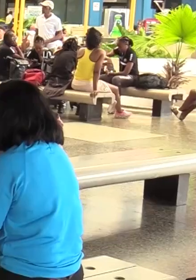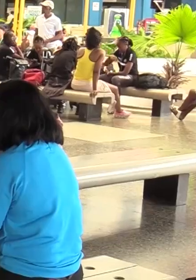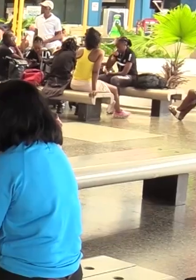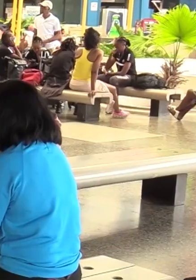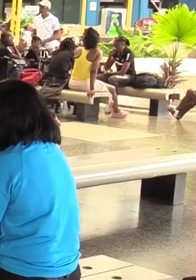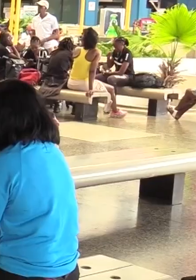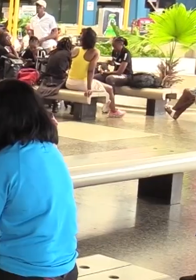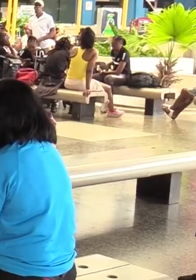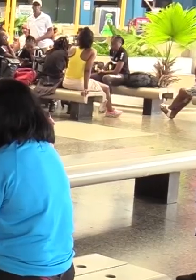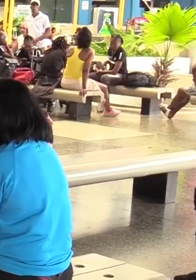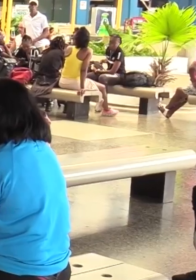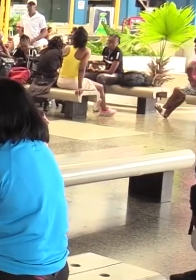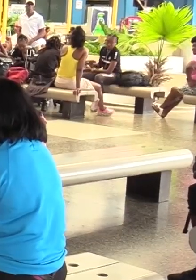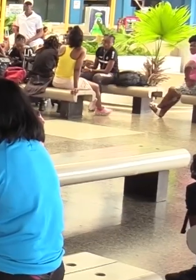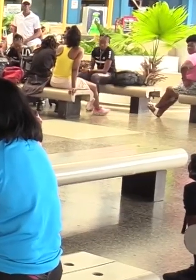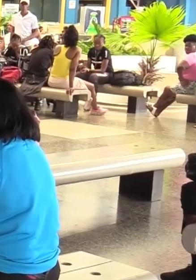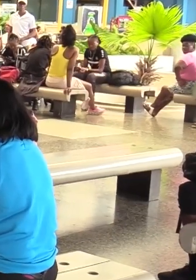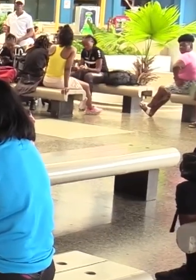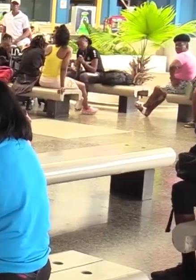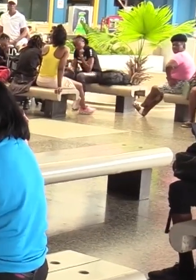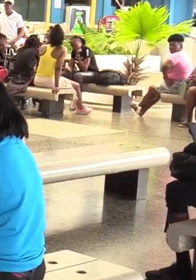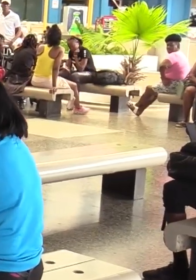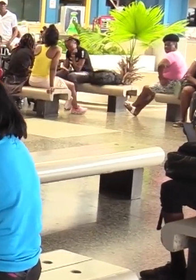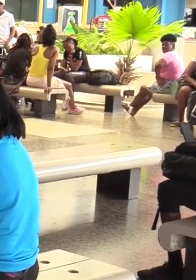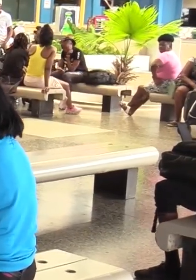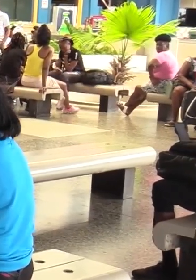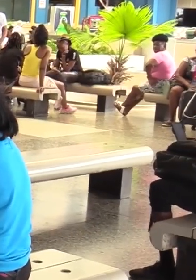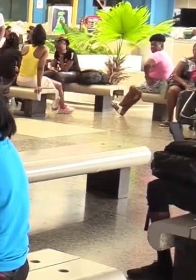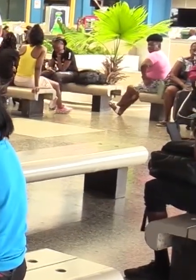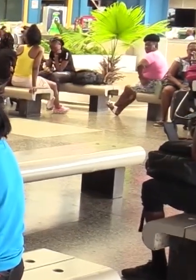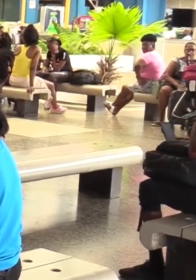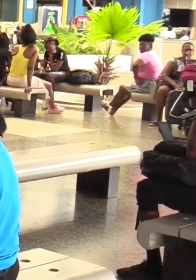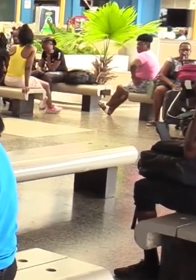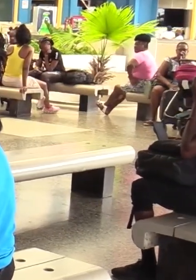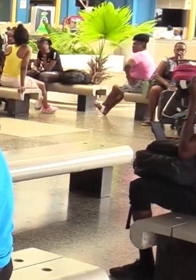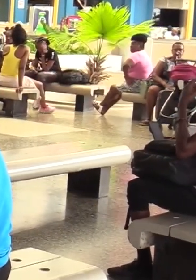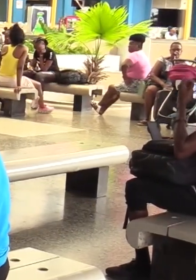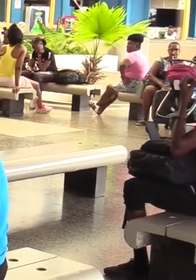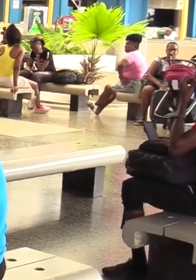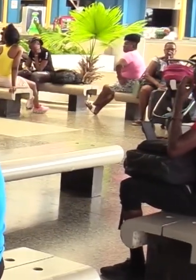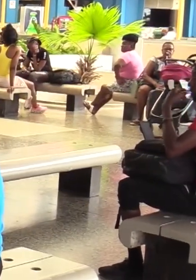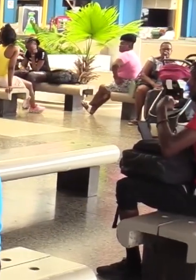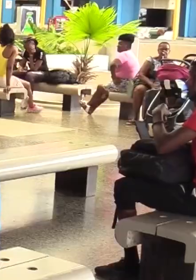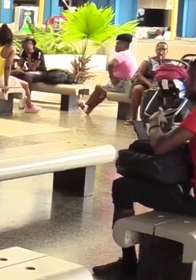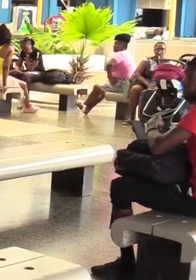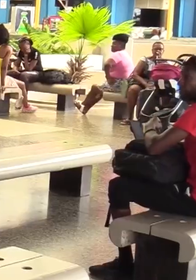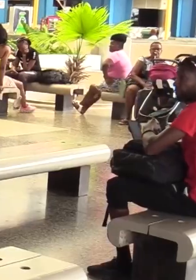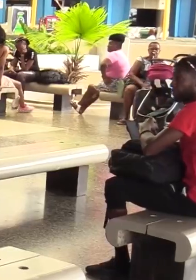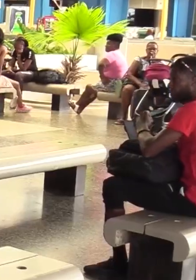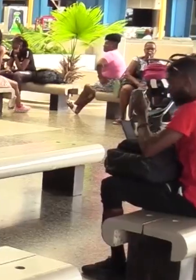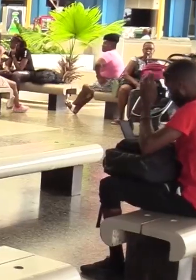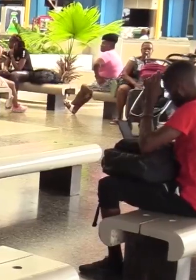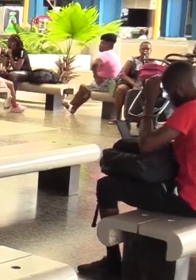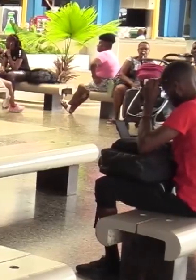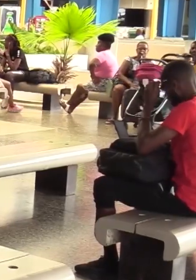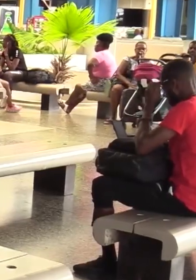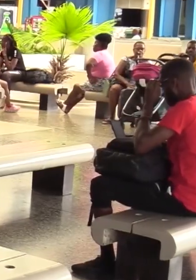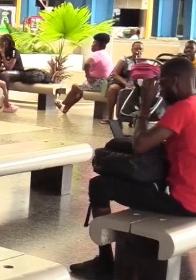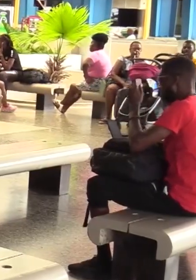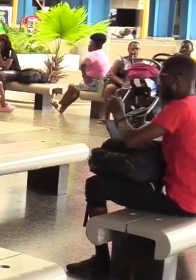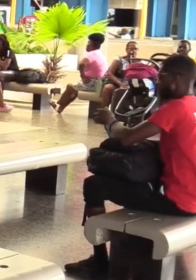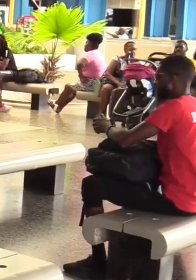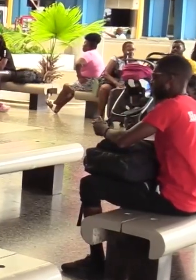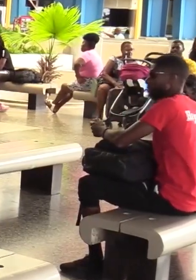September 14th to 20th tournament. The local women will take on St. Lucia in the opening clash at the Arnasville Sporting Complex.